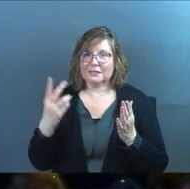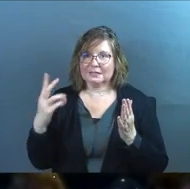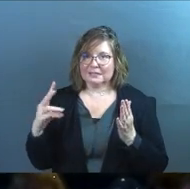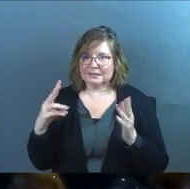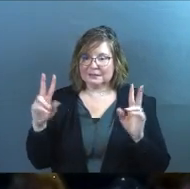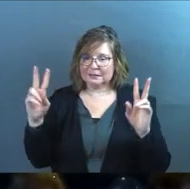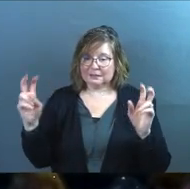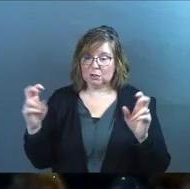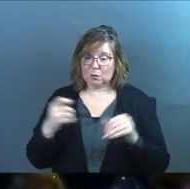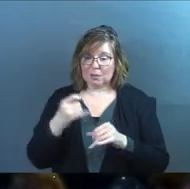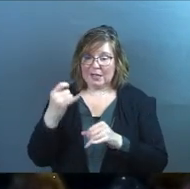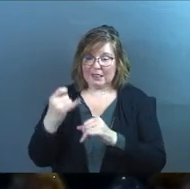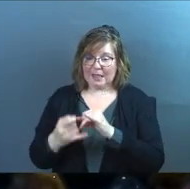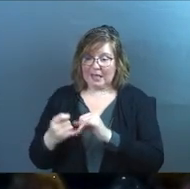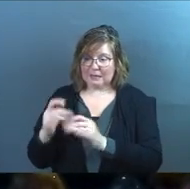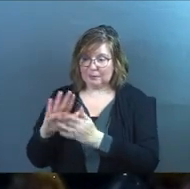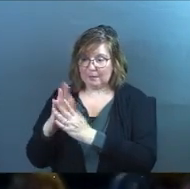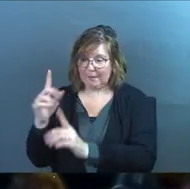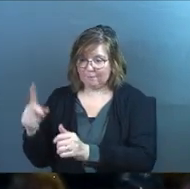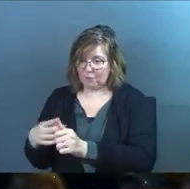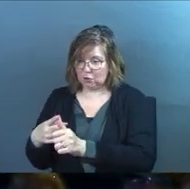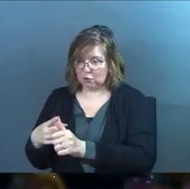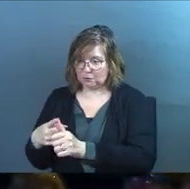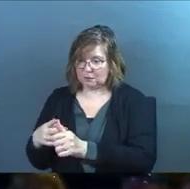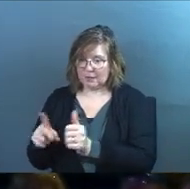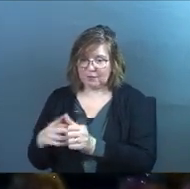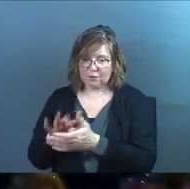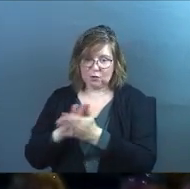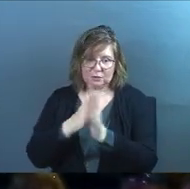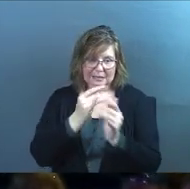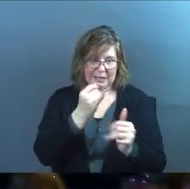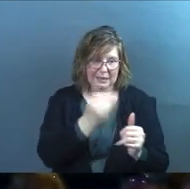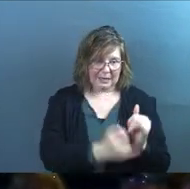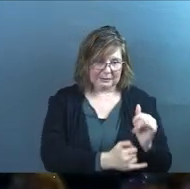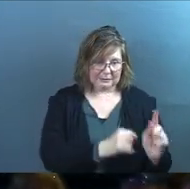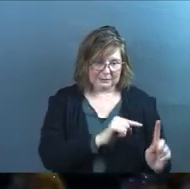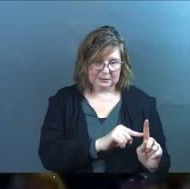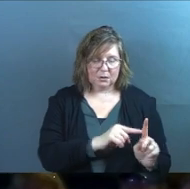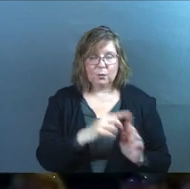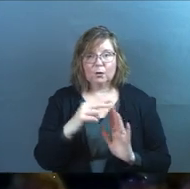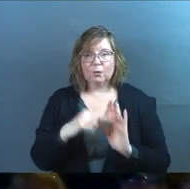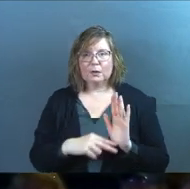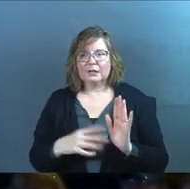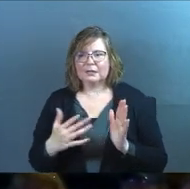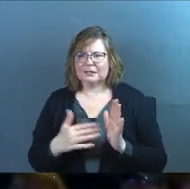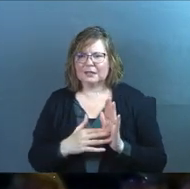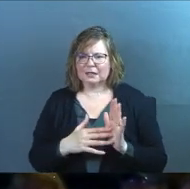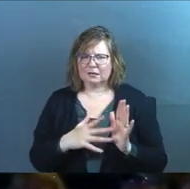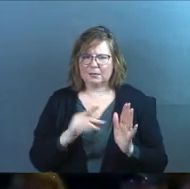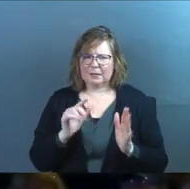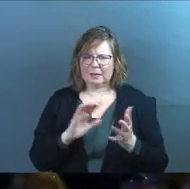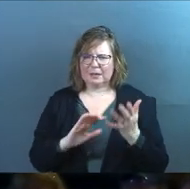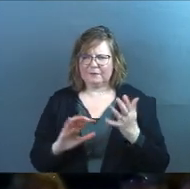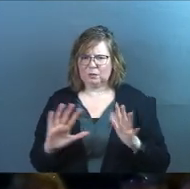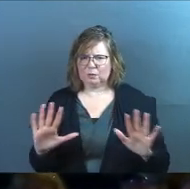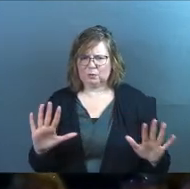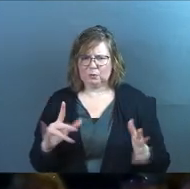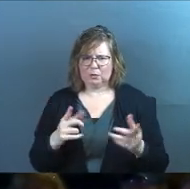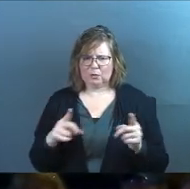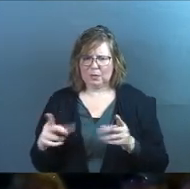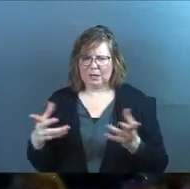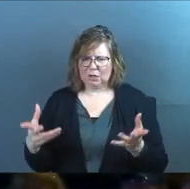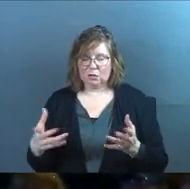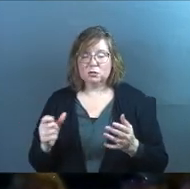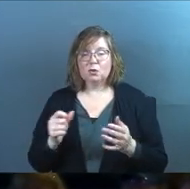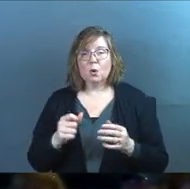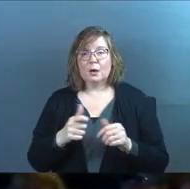16 says, "So the last will be first, and the first last." We read that, and again, it's like, I'm a little confused. What's going on